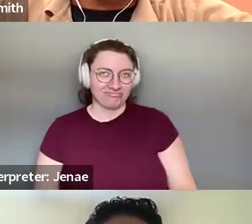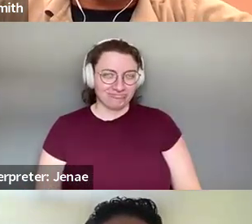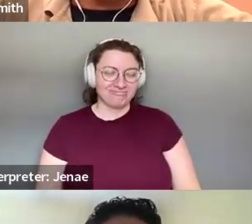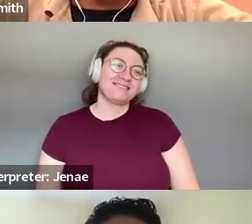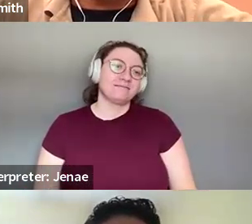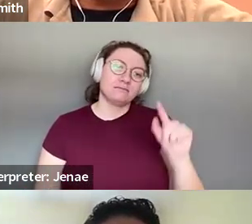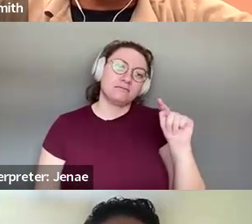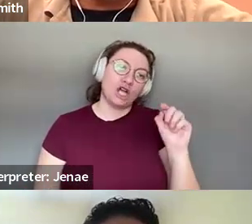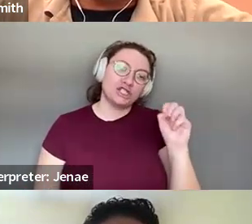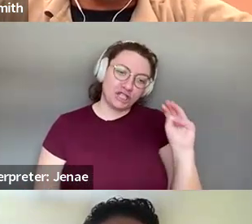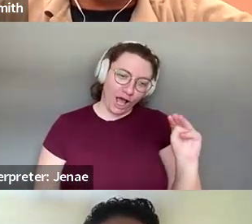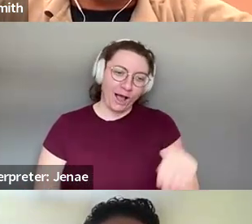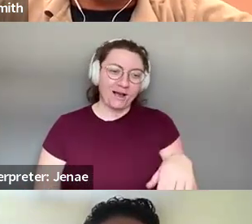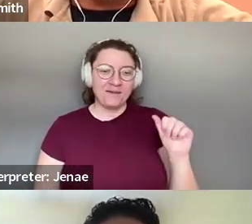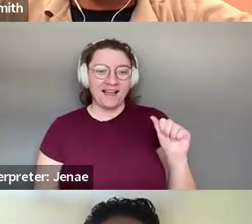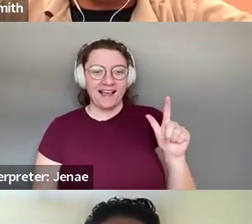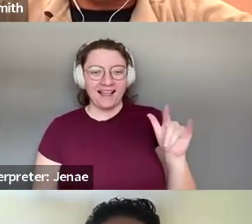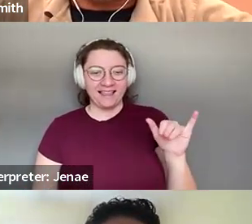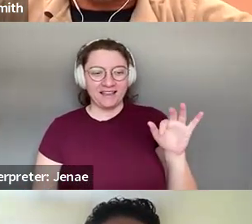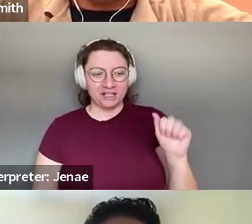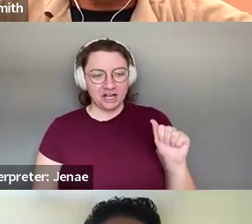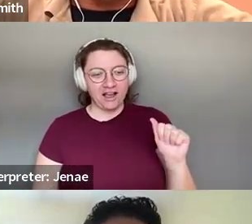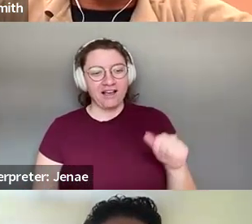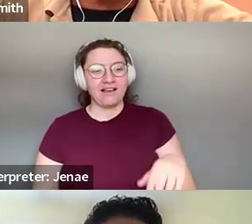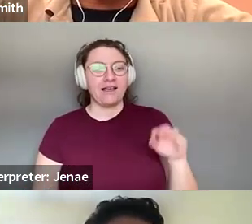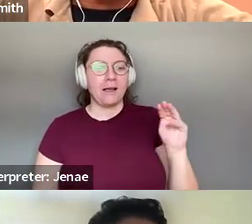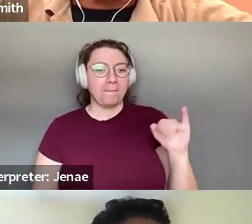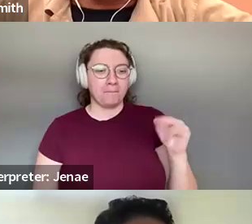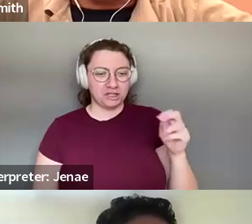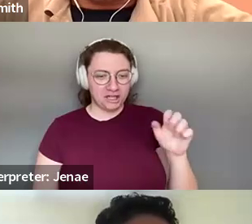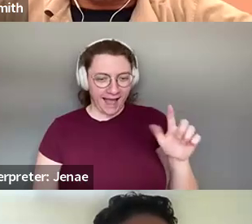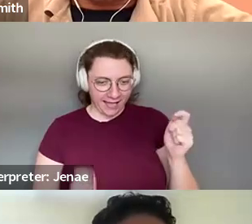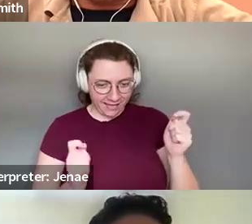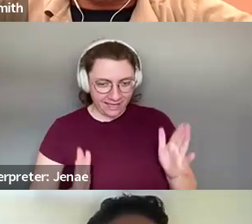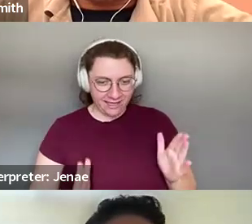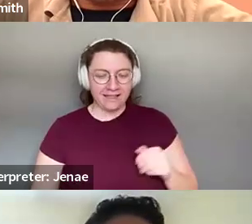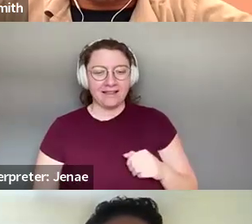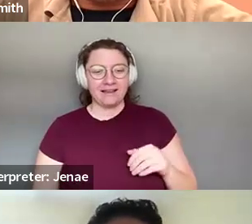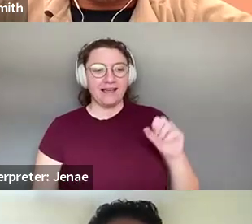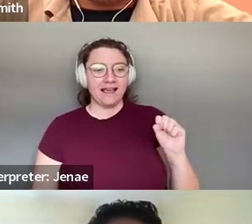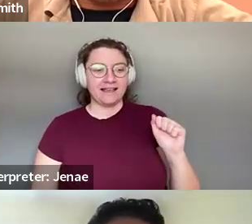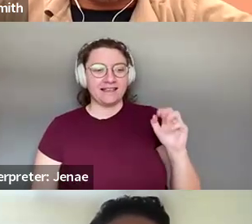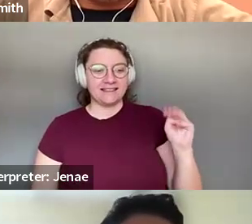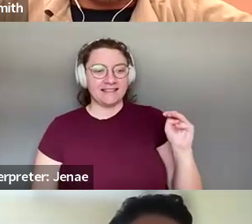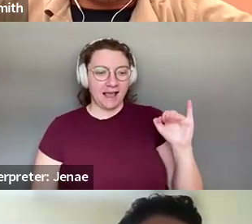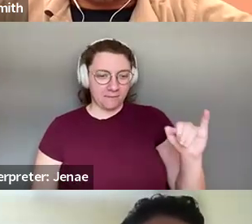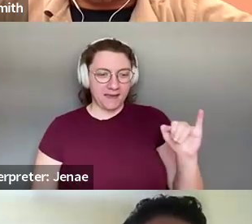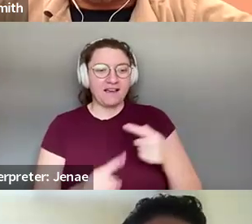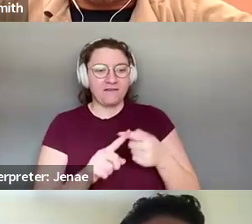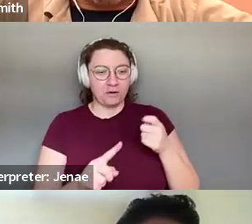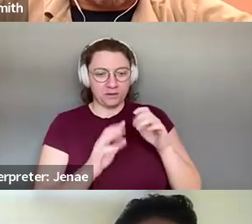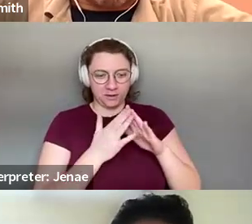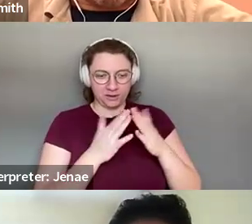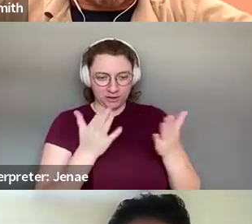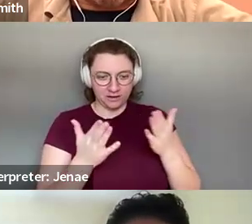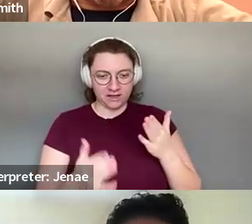Tom, Alicia, we have our manager, Michelle, on. We have Sammy from Community Services and Sharon